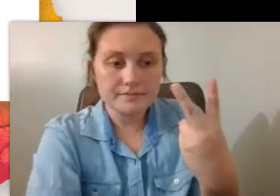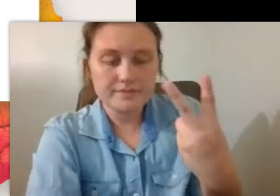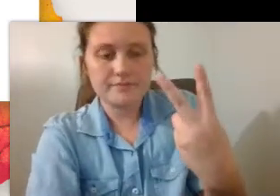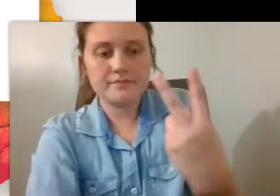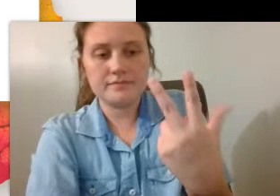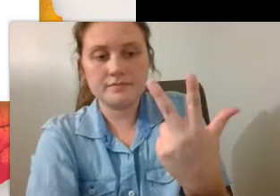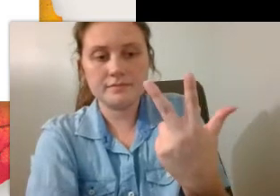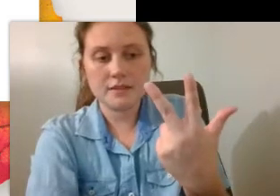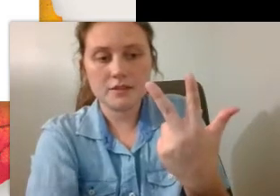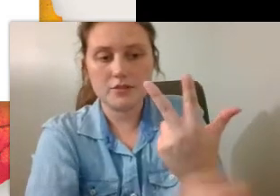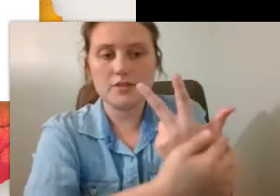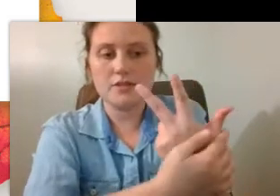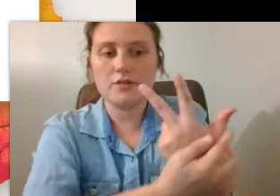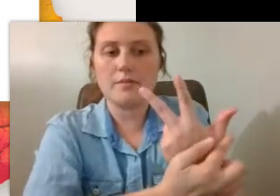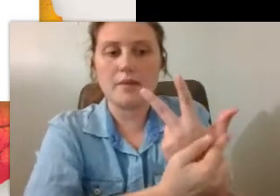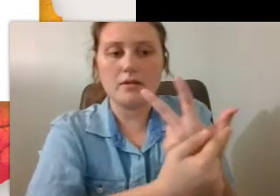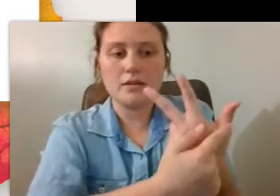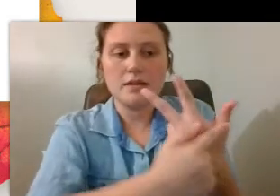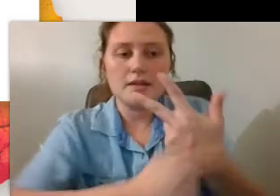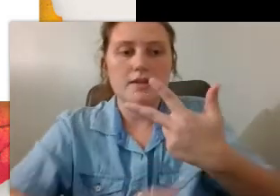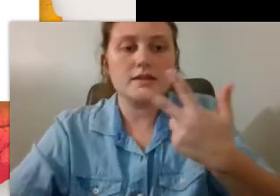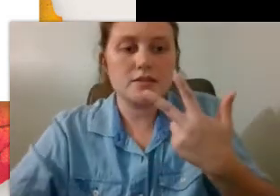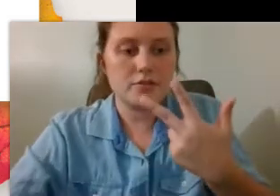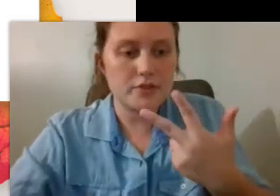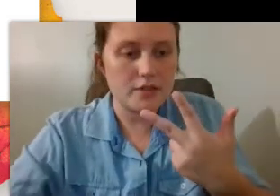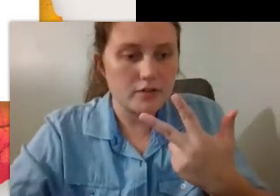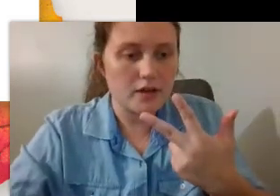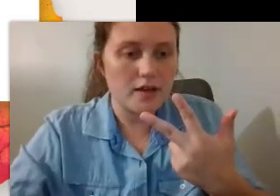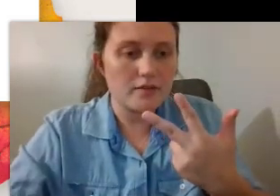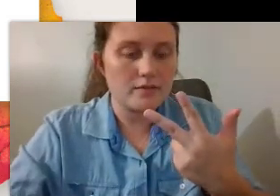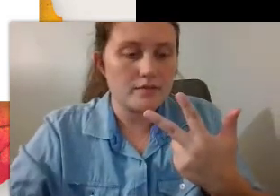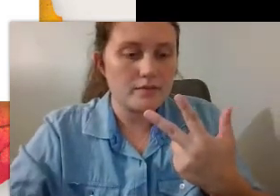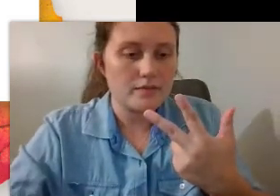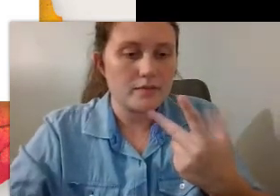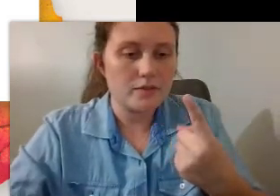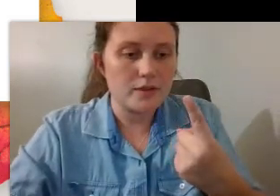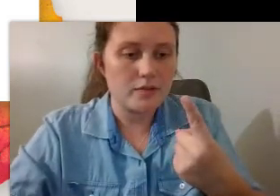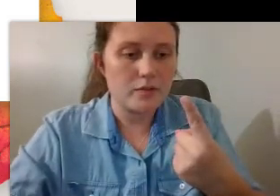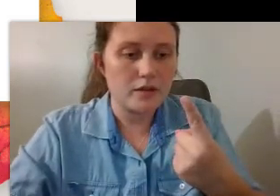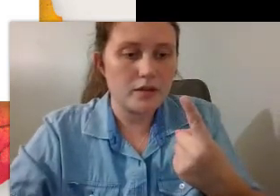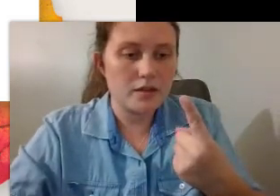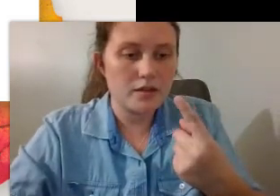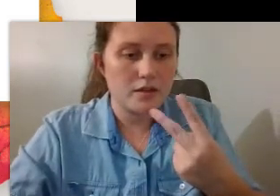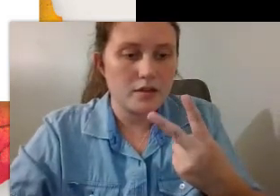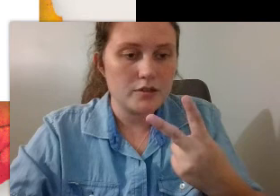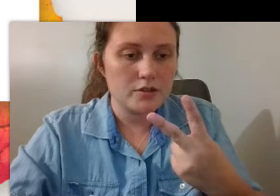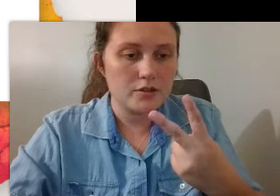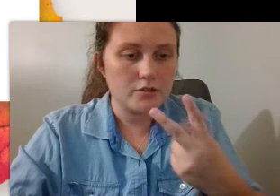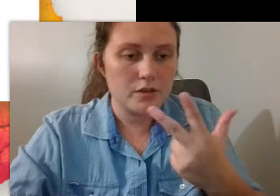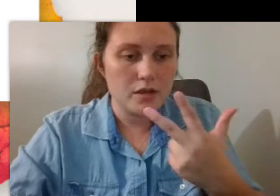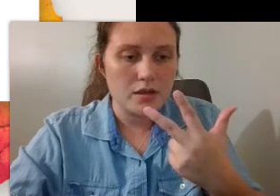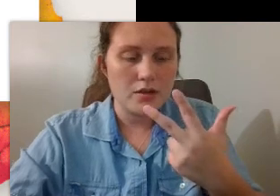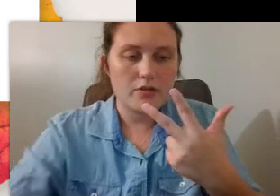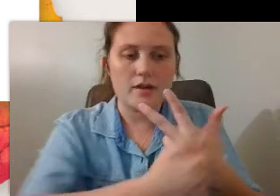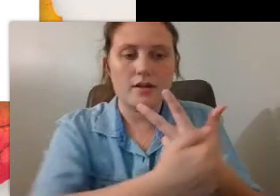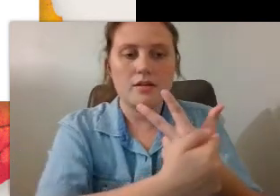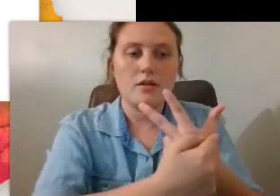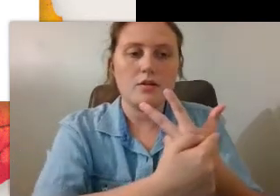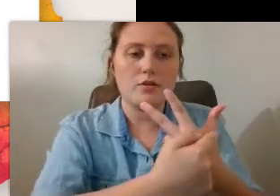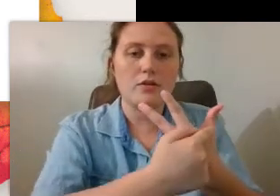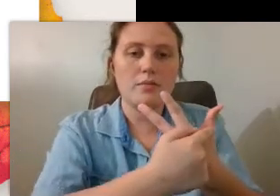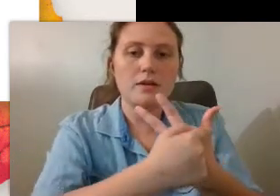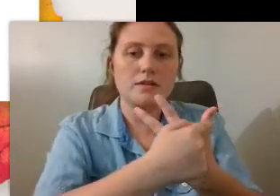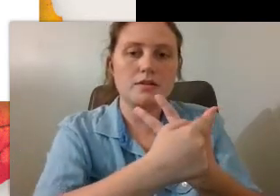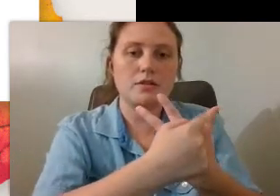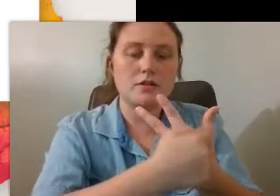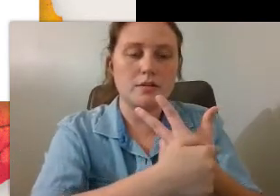3, so you stick your thumb out. This is 3, okay? So we have 1, 2, 3.